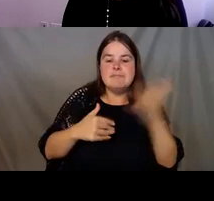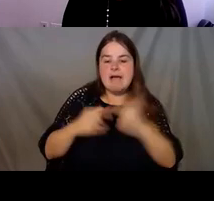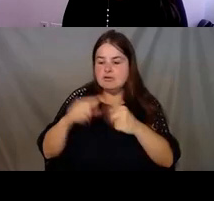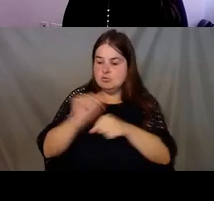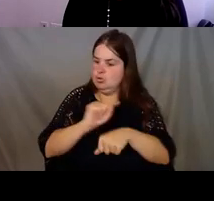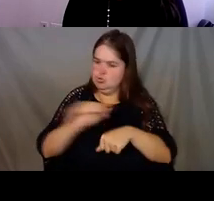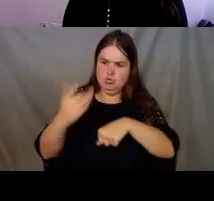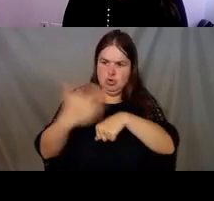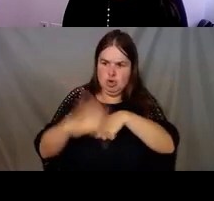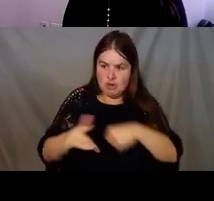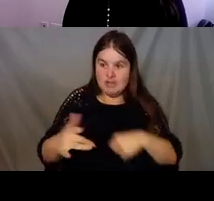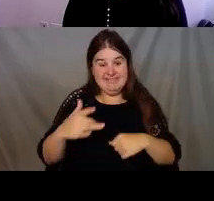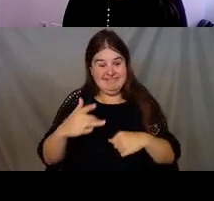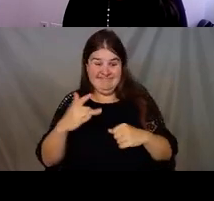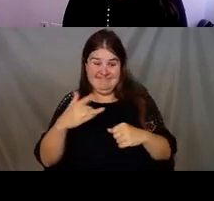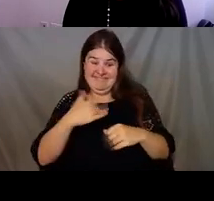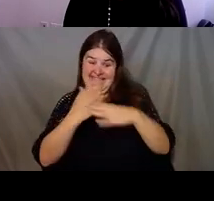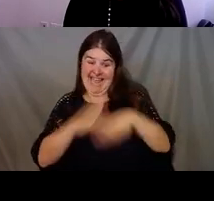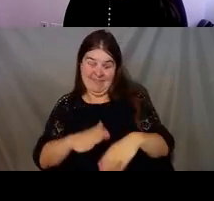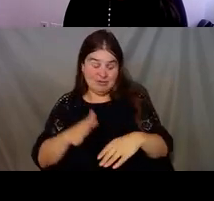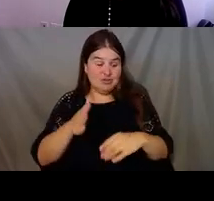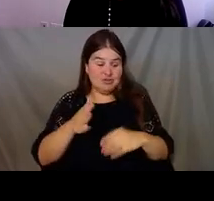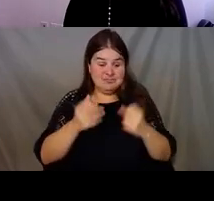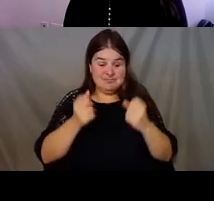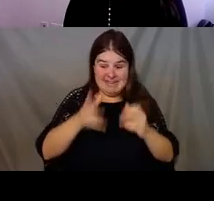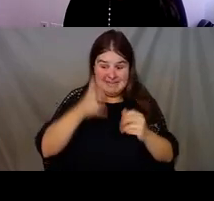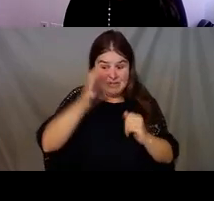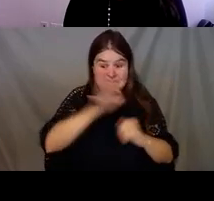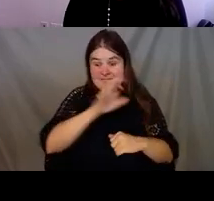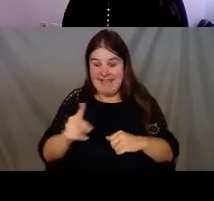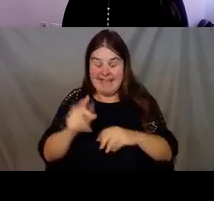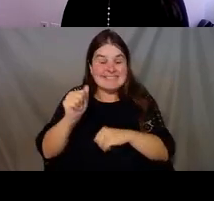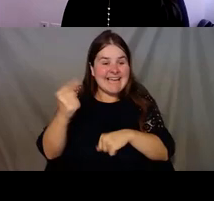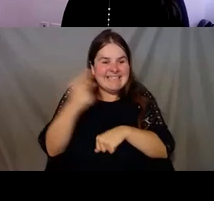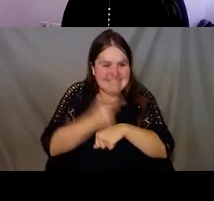estimates of 1 in 4 women returning to work within 10 days of giving birth.